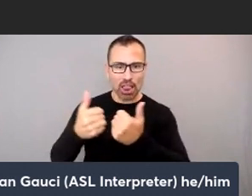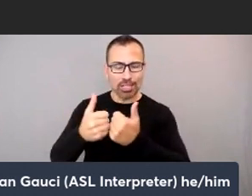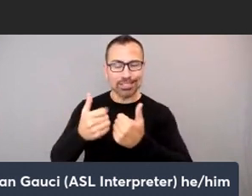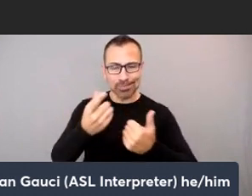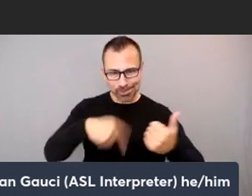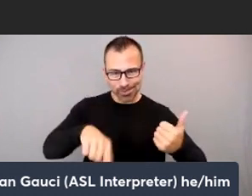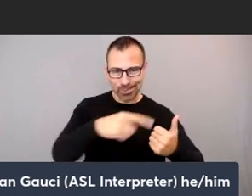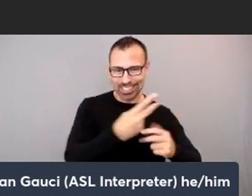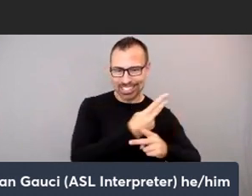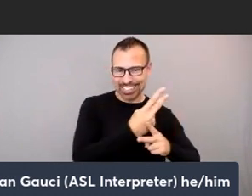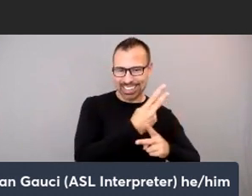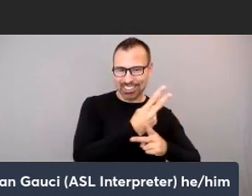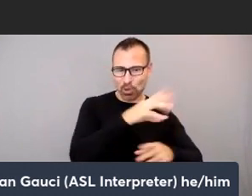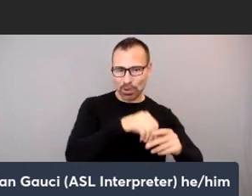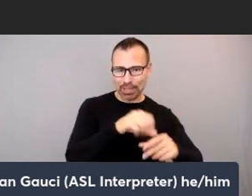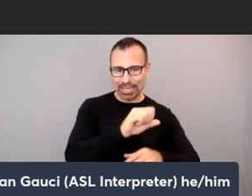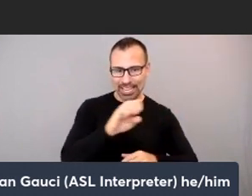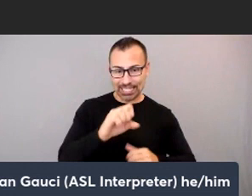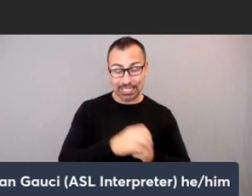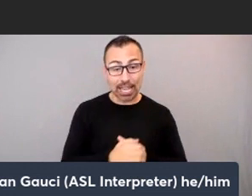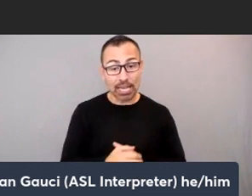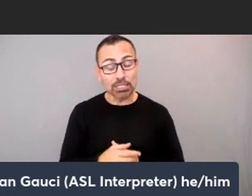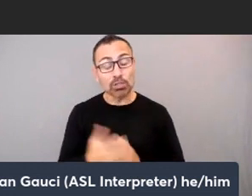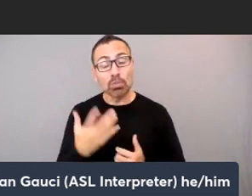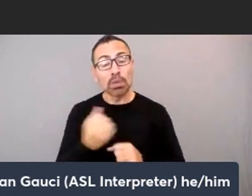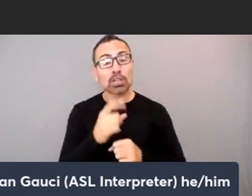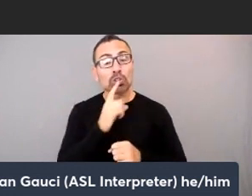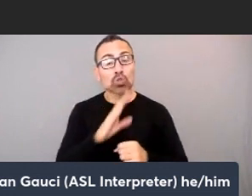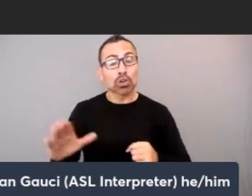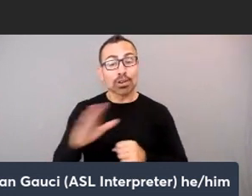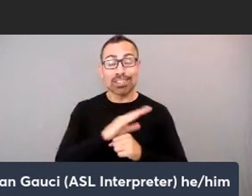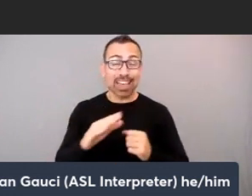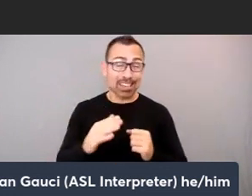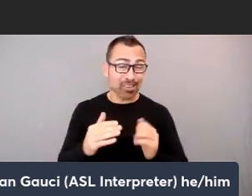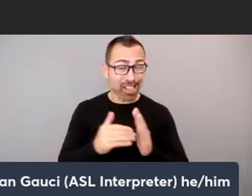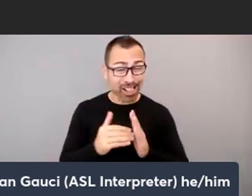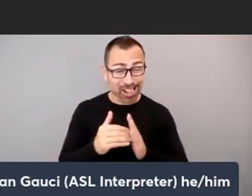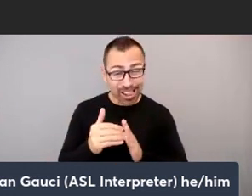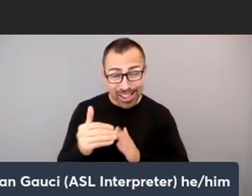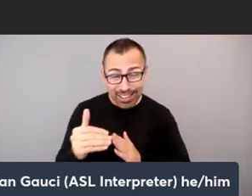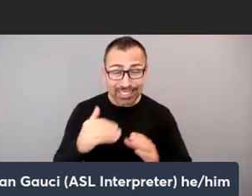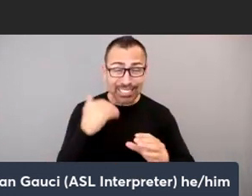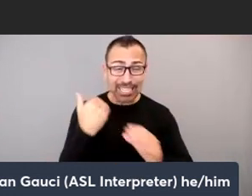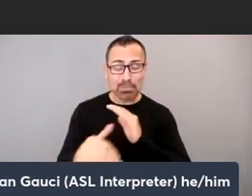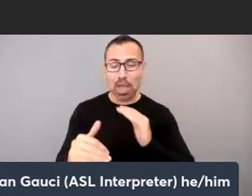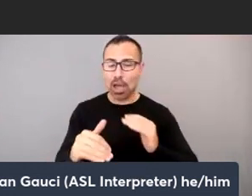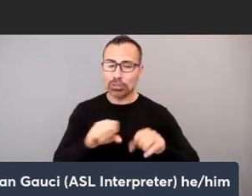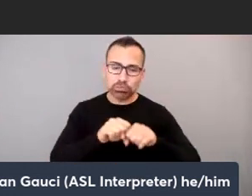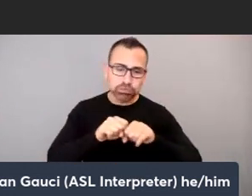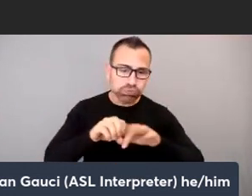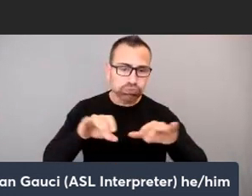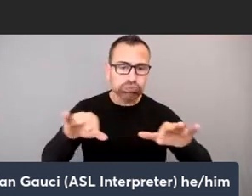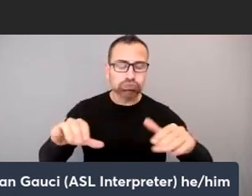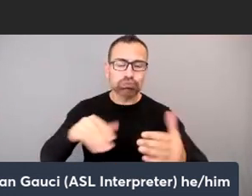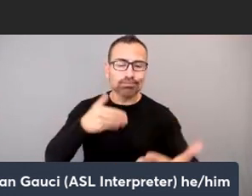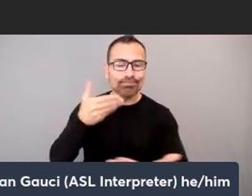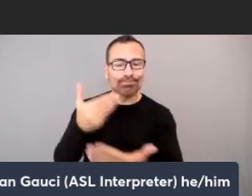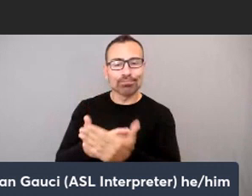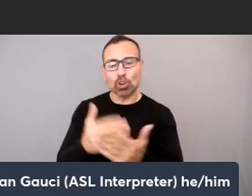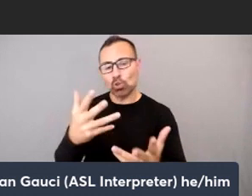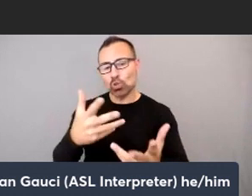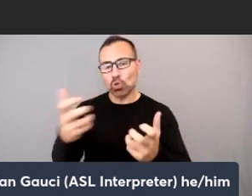billions of emails reliably, quickly, and with essentially a turnkey experience. So you don't have to do anything. You don't have to set